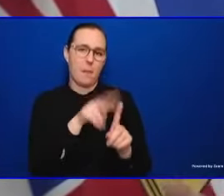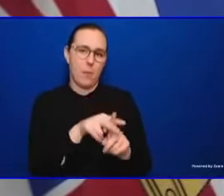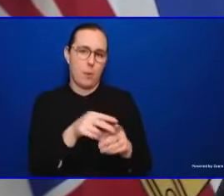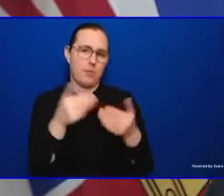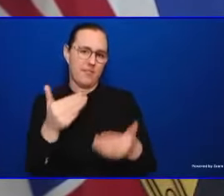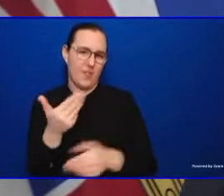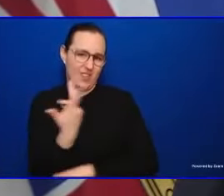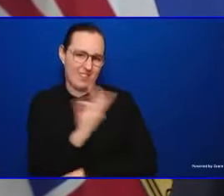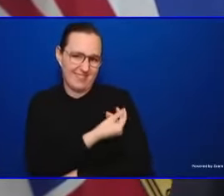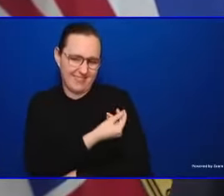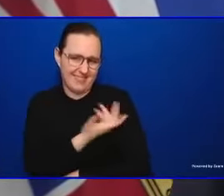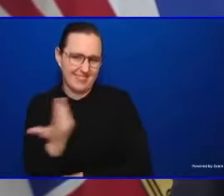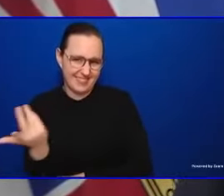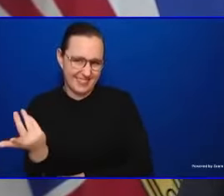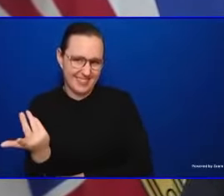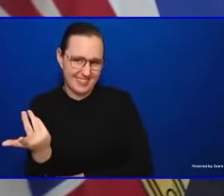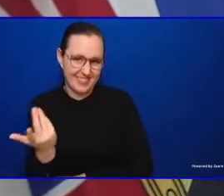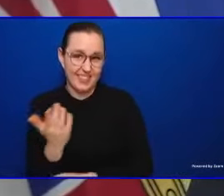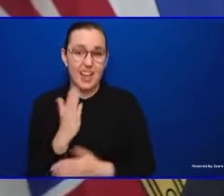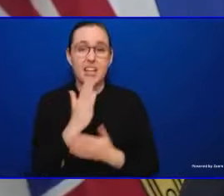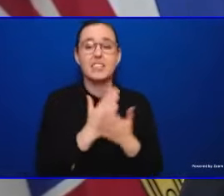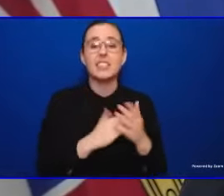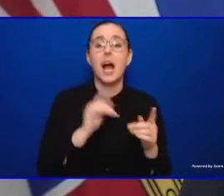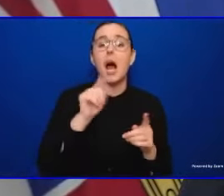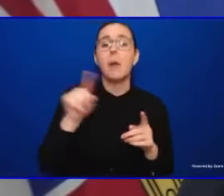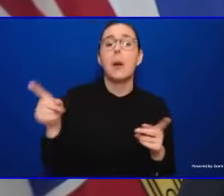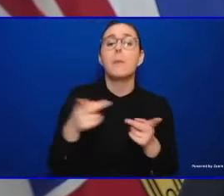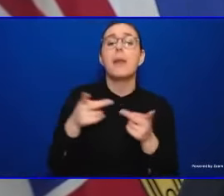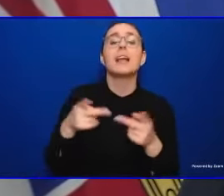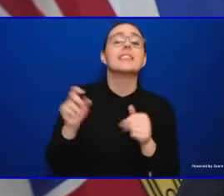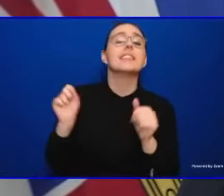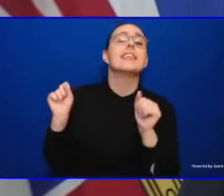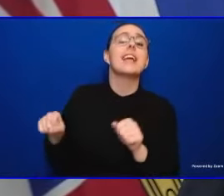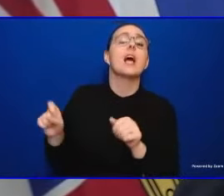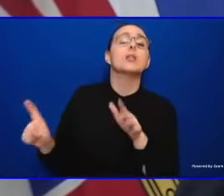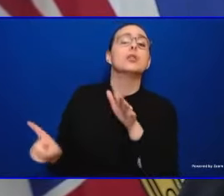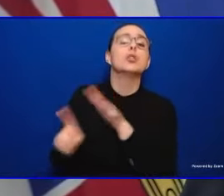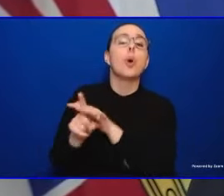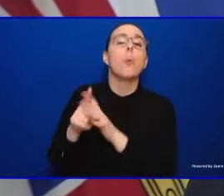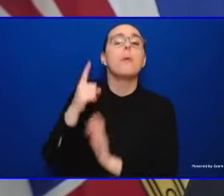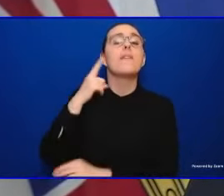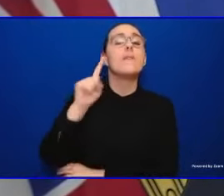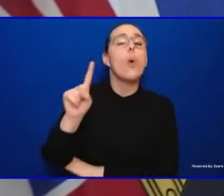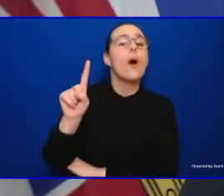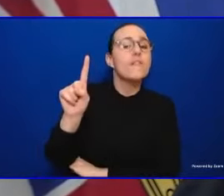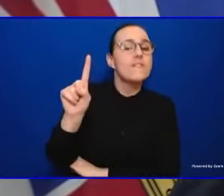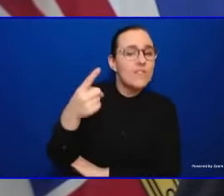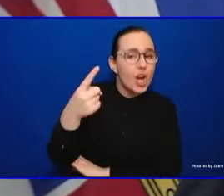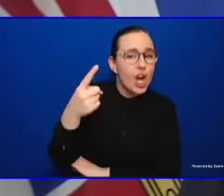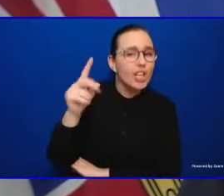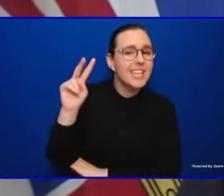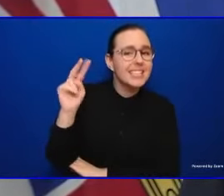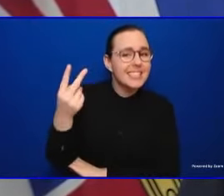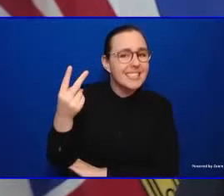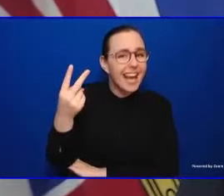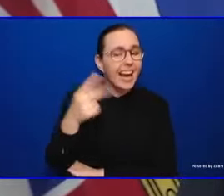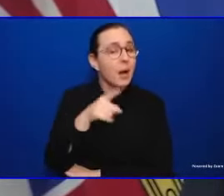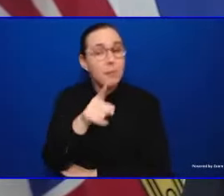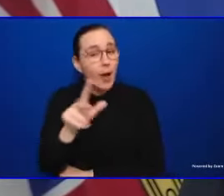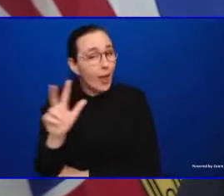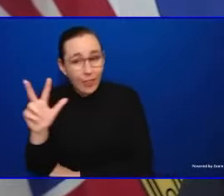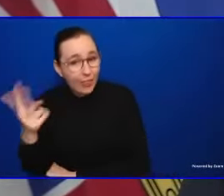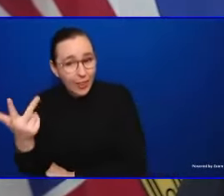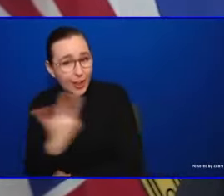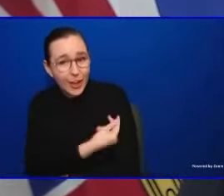where you can get a drop-in for a first and second dose. There are no drop-ins for third doses. The good news is that there are hundreds